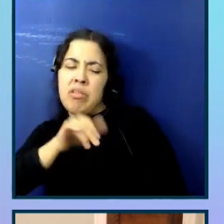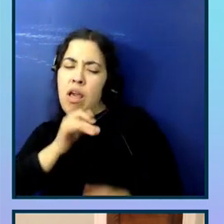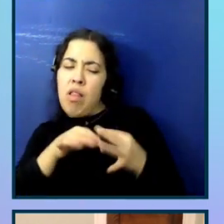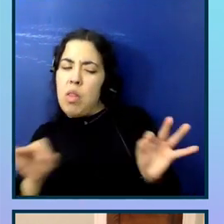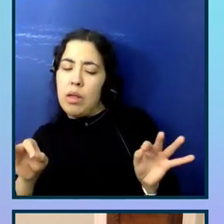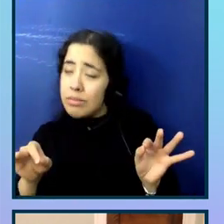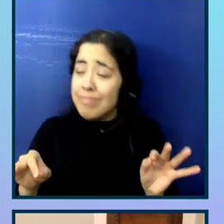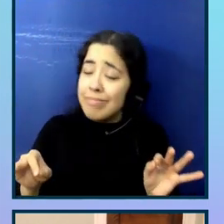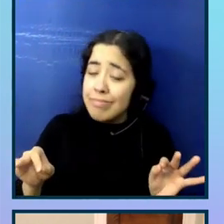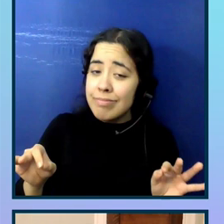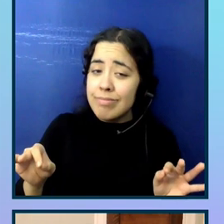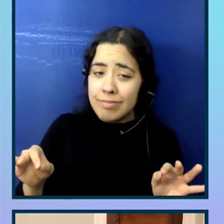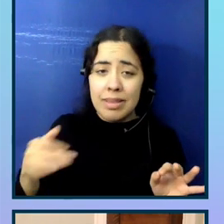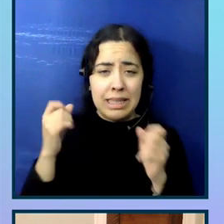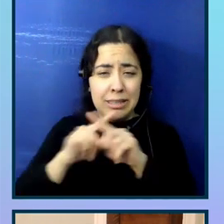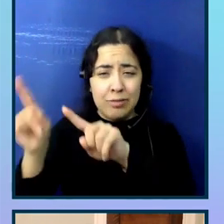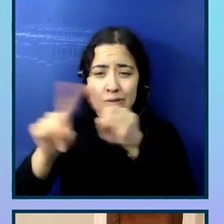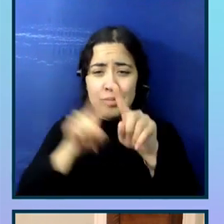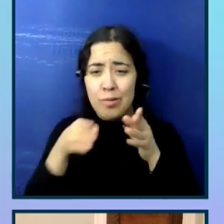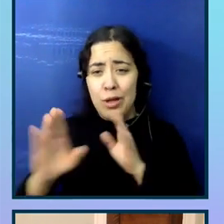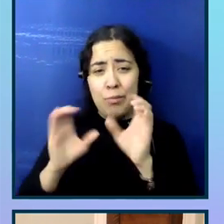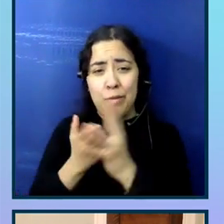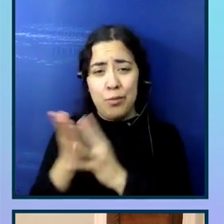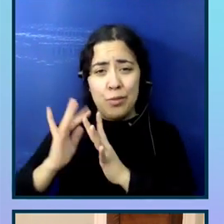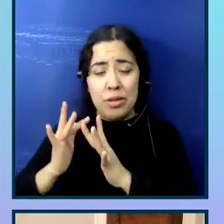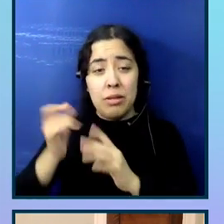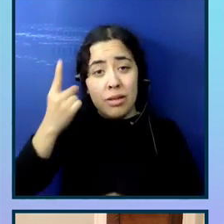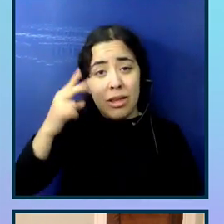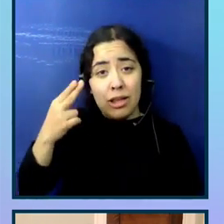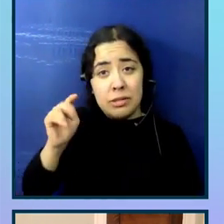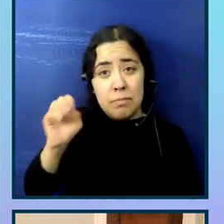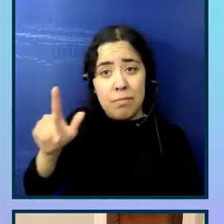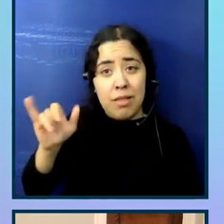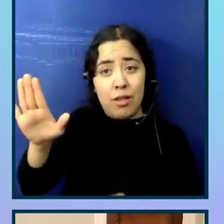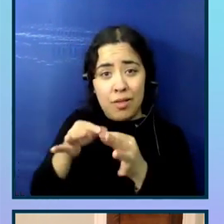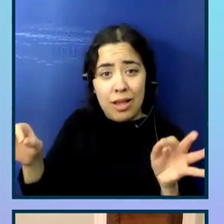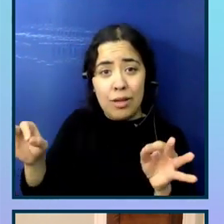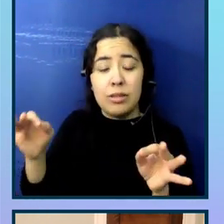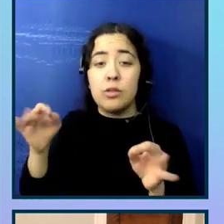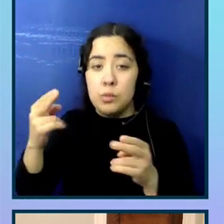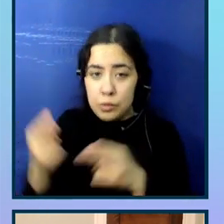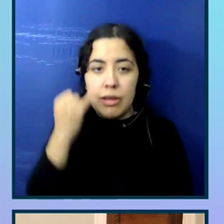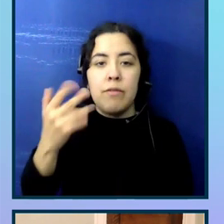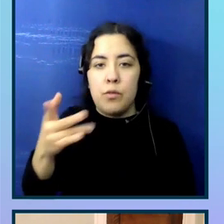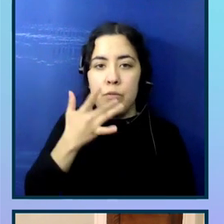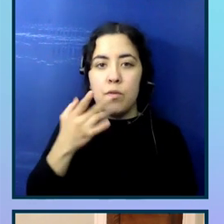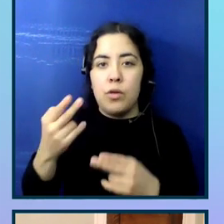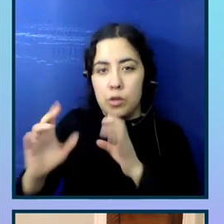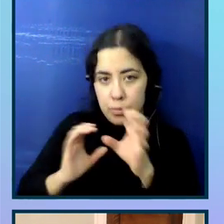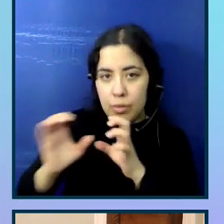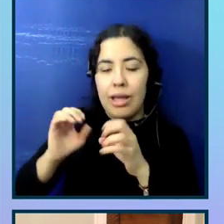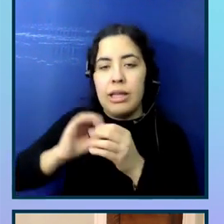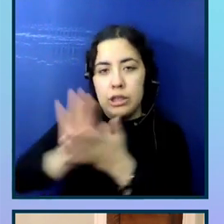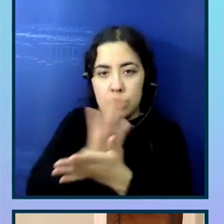lots of ways to communicate over the internet, but HTML is the language you would use if you wanted to communicate in a document